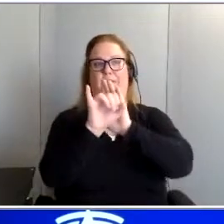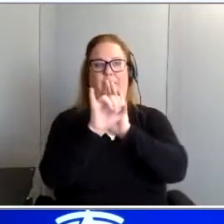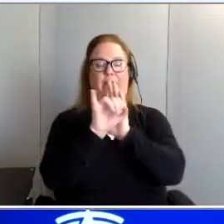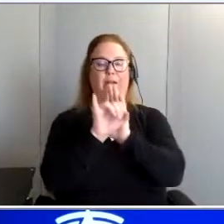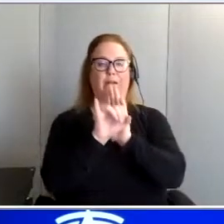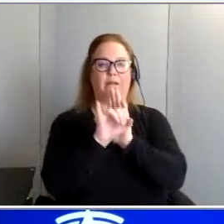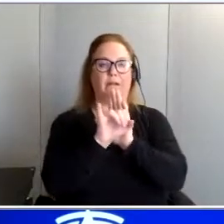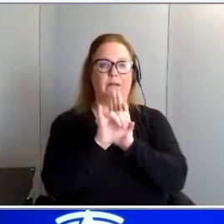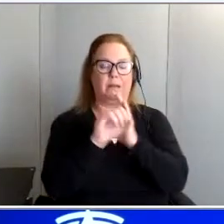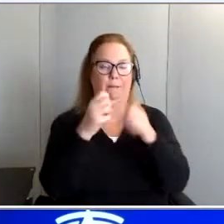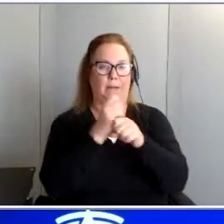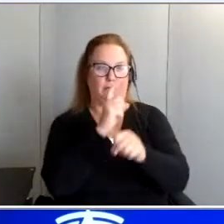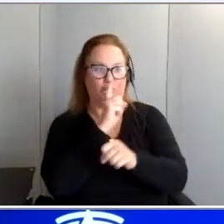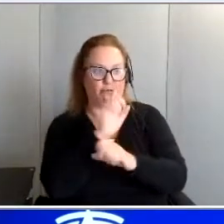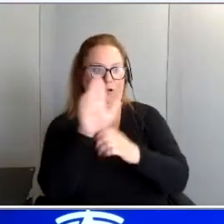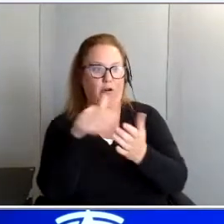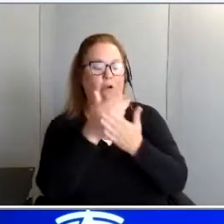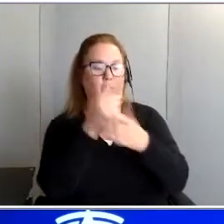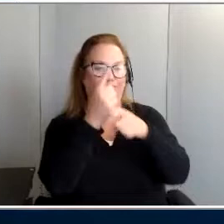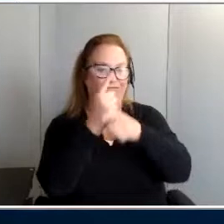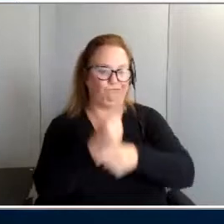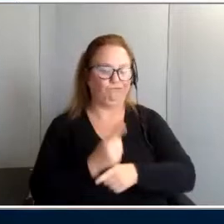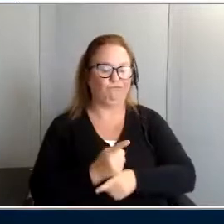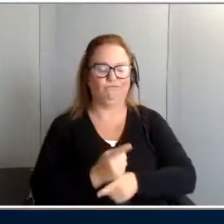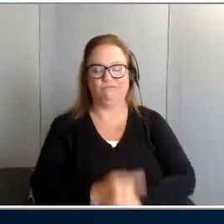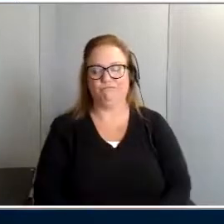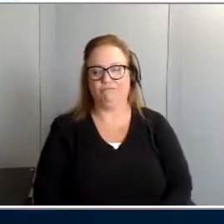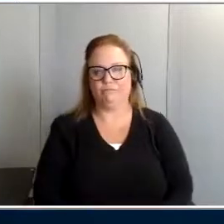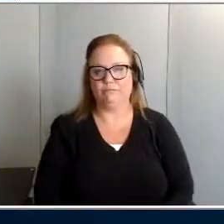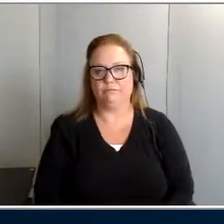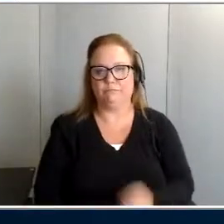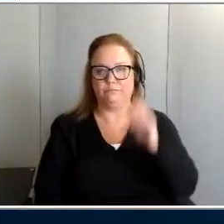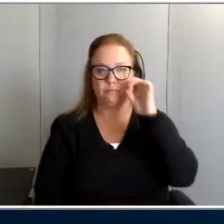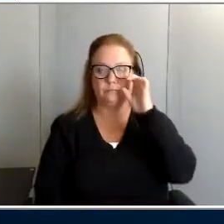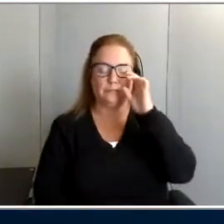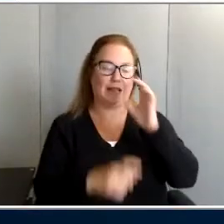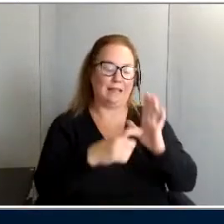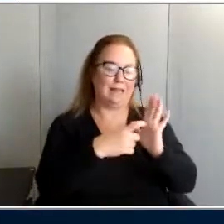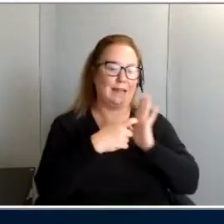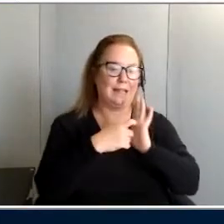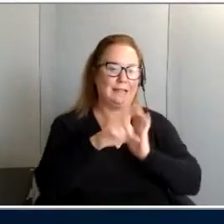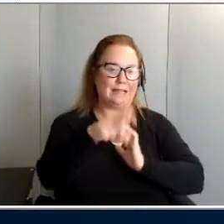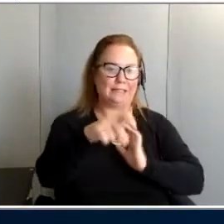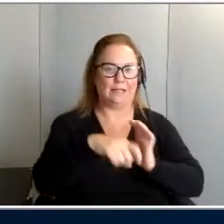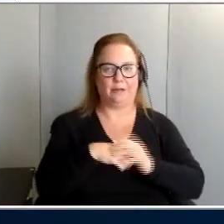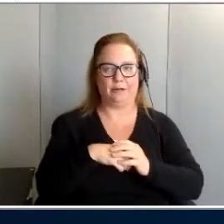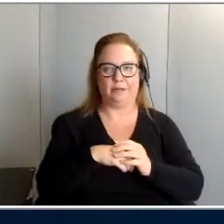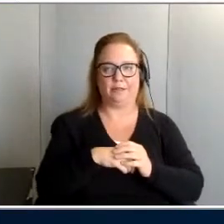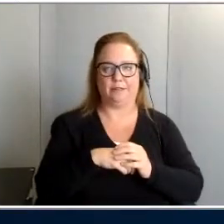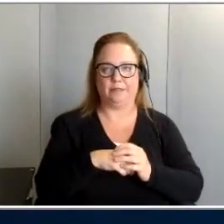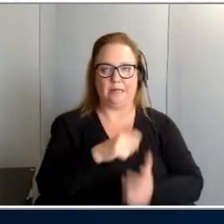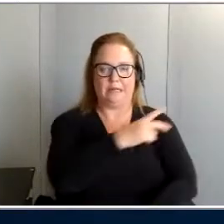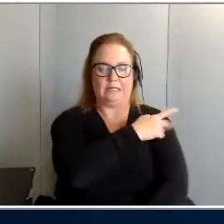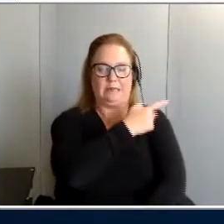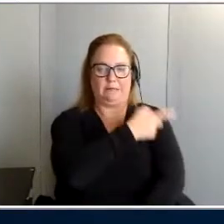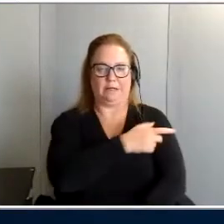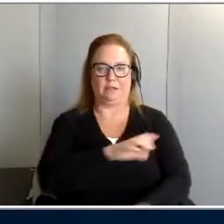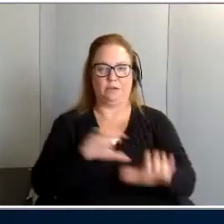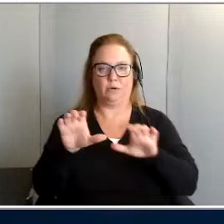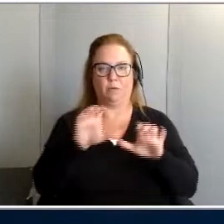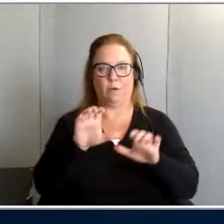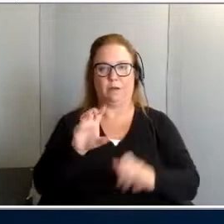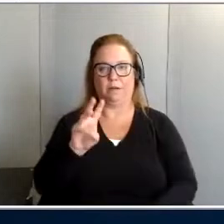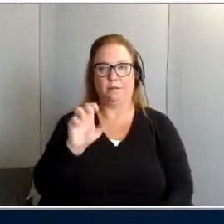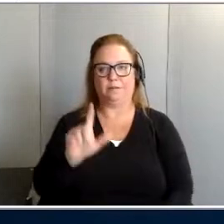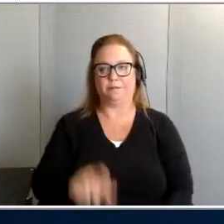do make sure that all the proper precautions are taken. And in so many cases, they're necessary, right, to get our Absolutely. patients doing well. Joellen wants